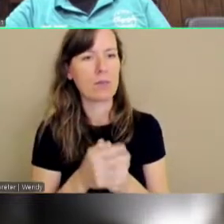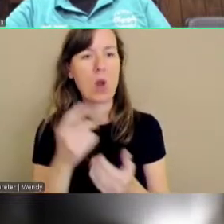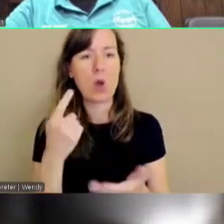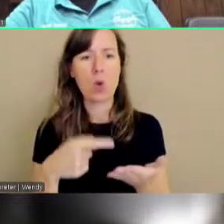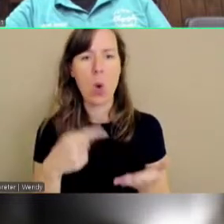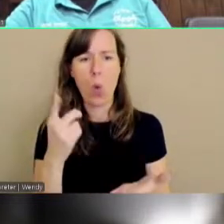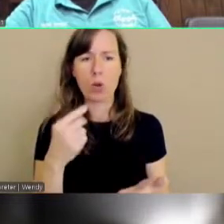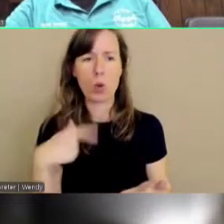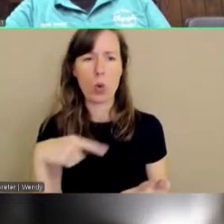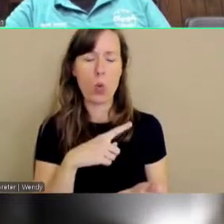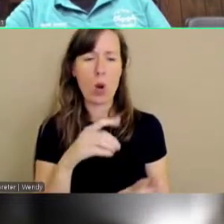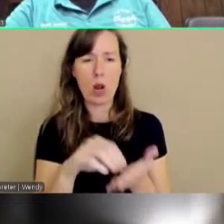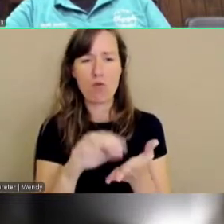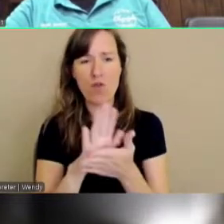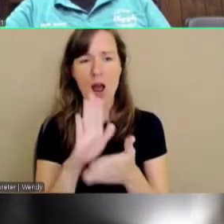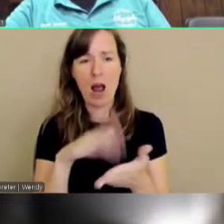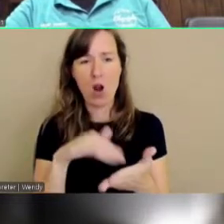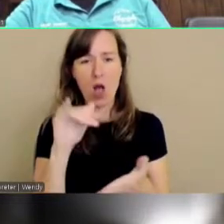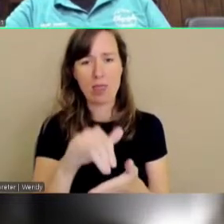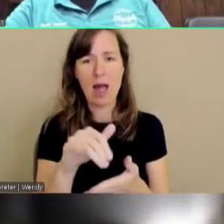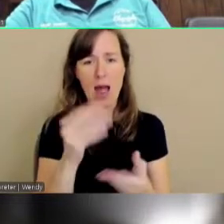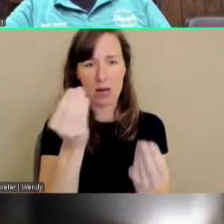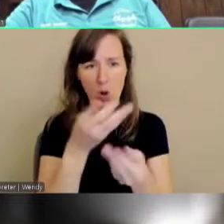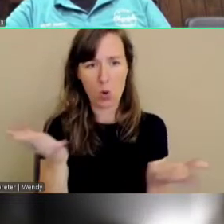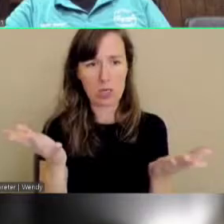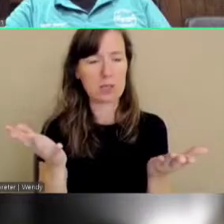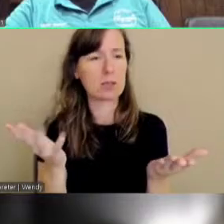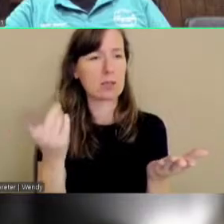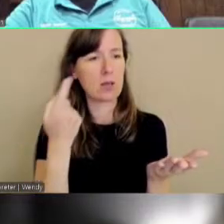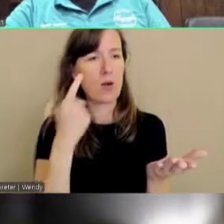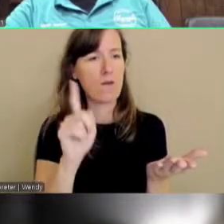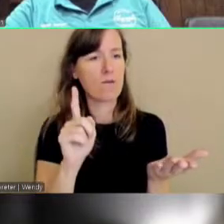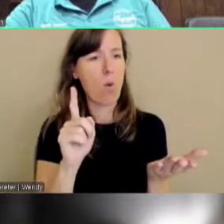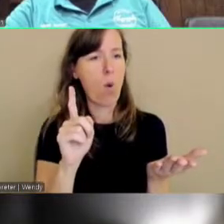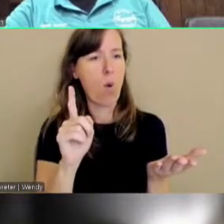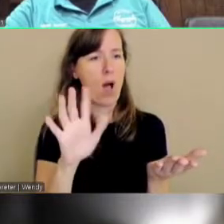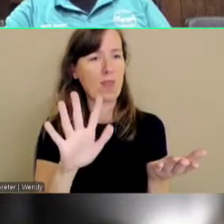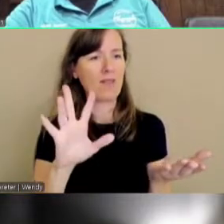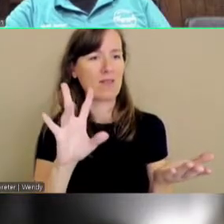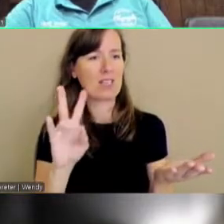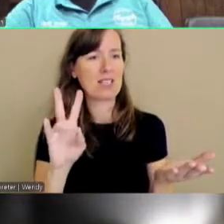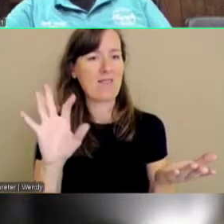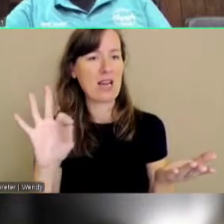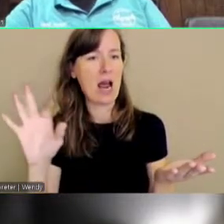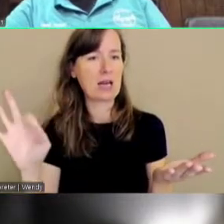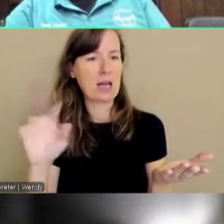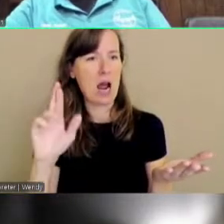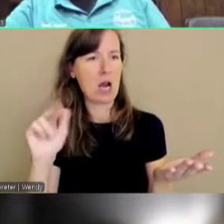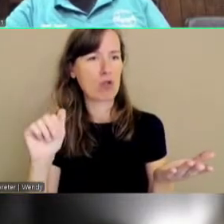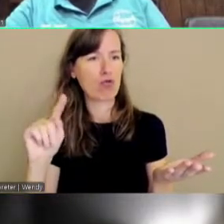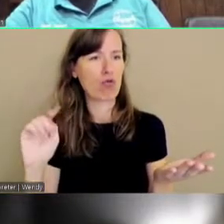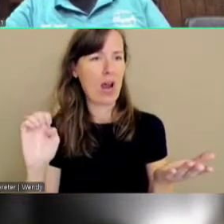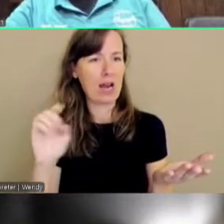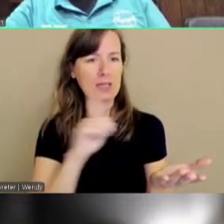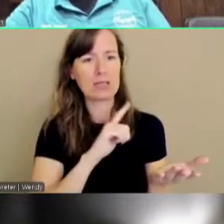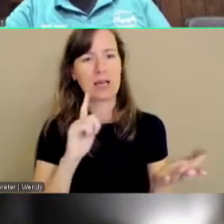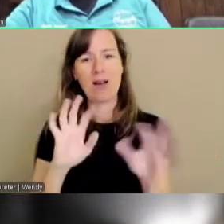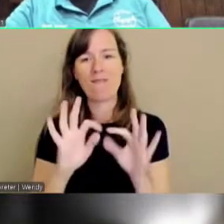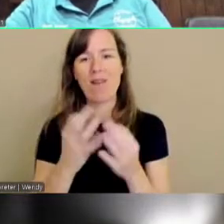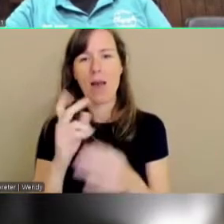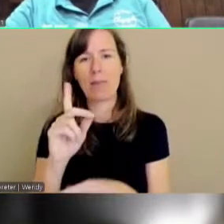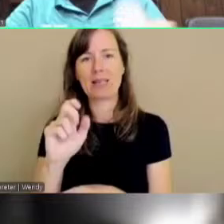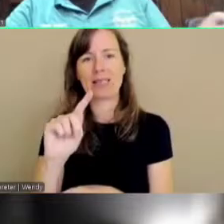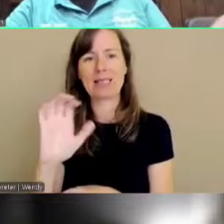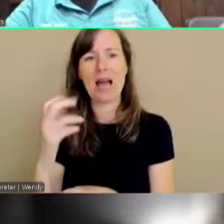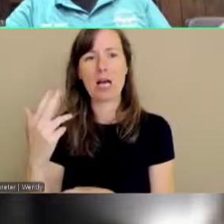notice for, I'll call it the 5799 rate, the single family detached houses. Are